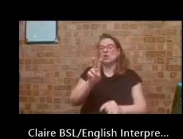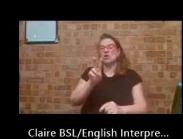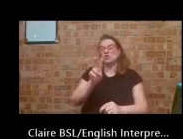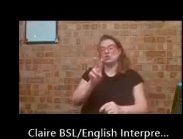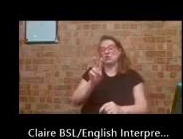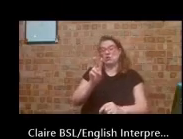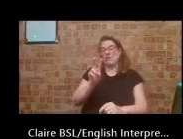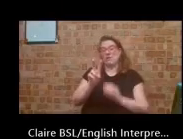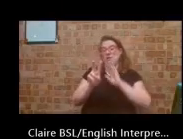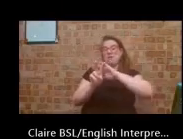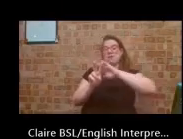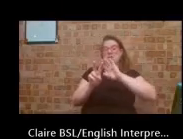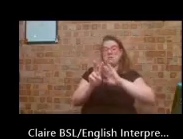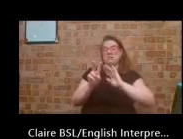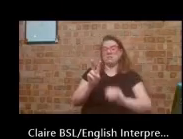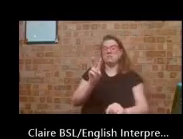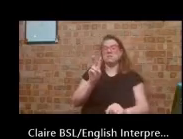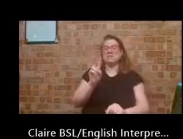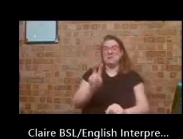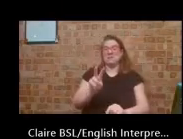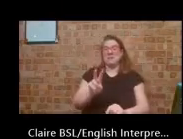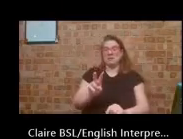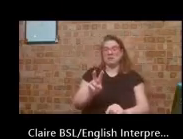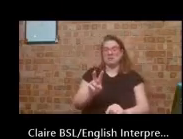So whereas a 1-finger double tap would just